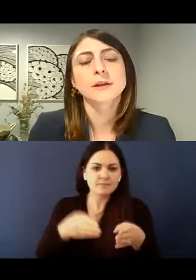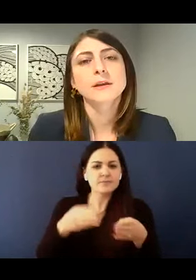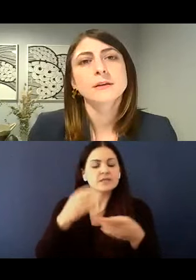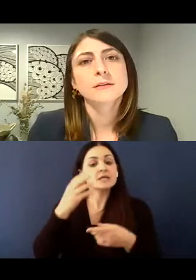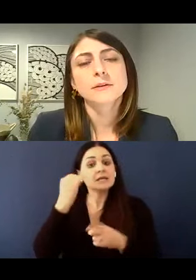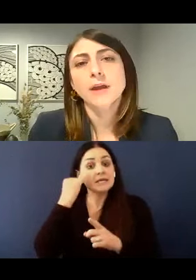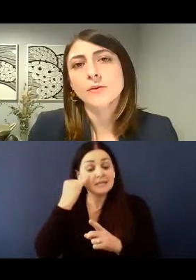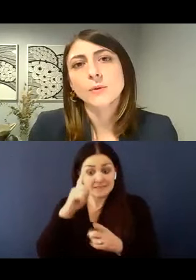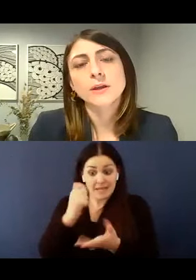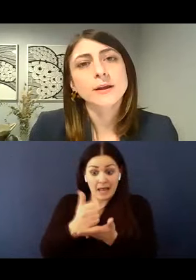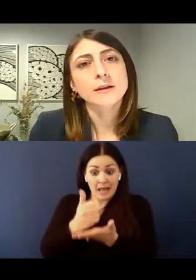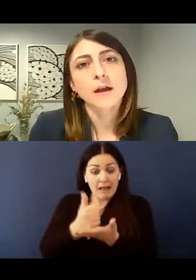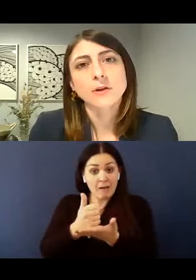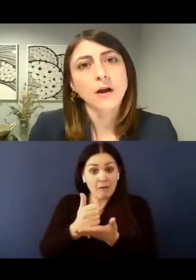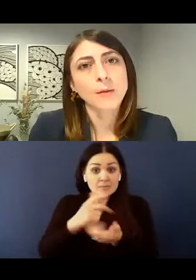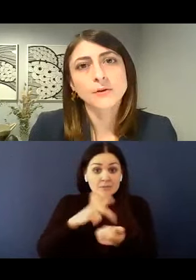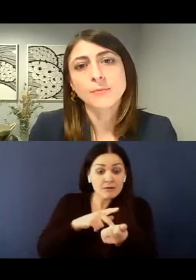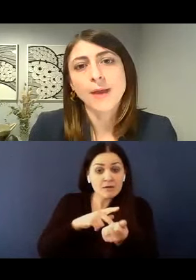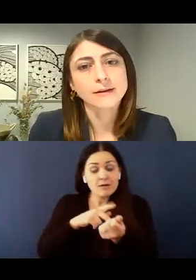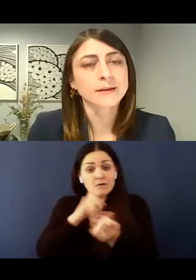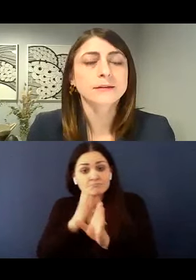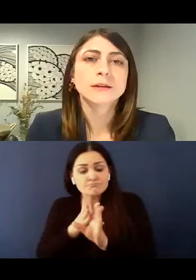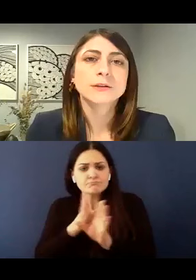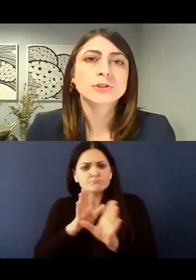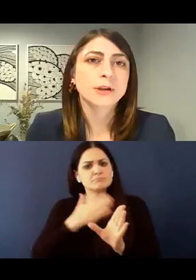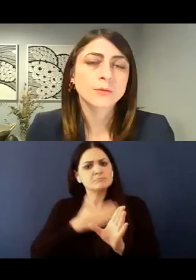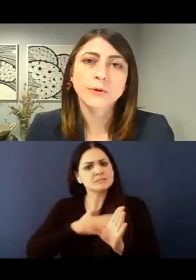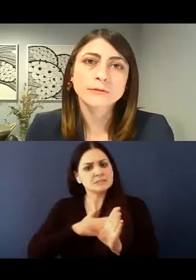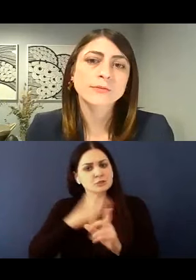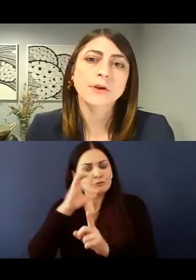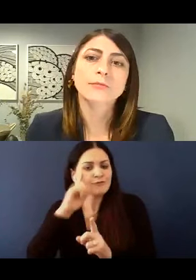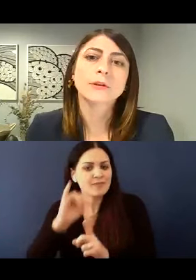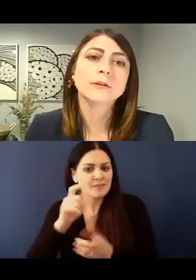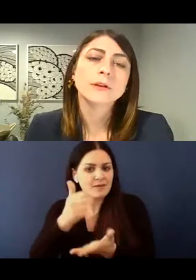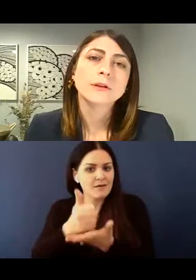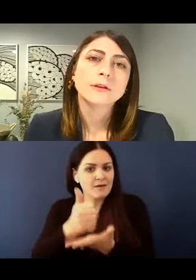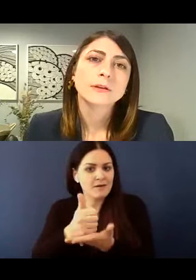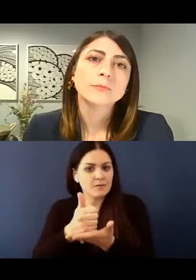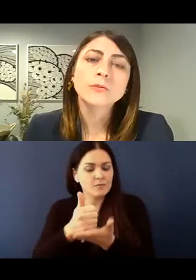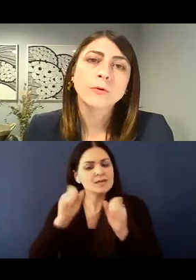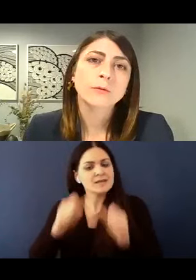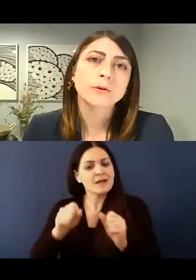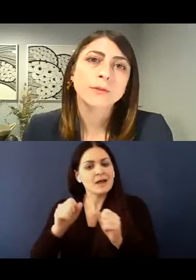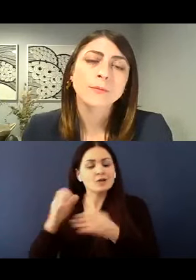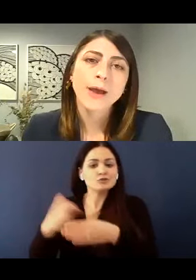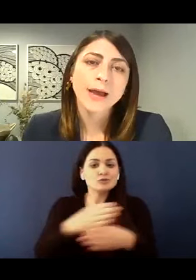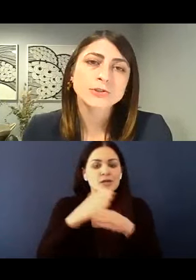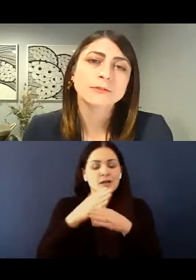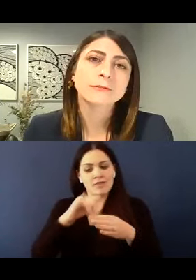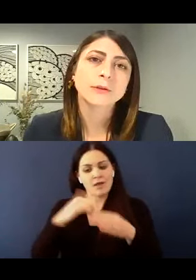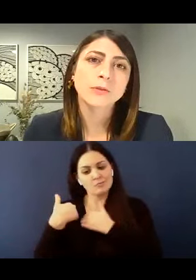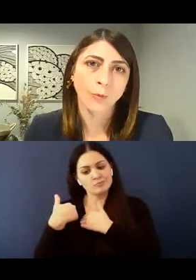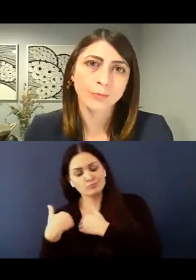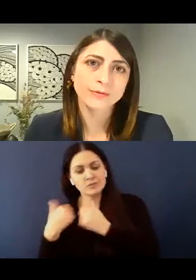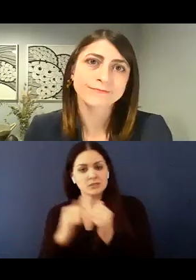professionals. Together, we can recognize our common humanity, share the burden of suffering, and move forward with